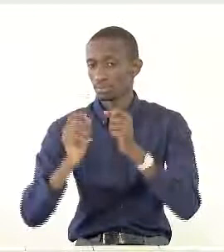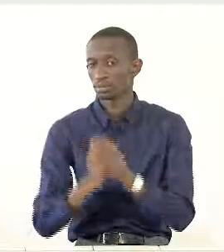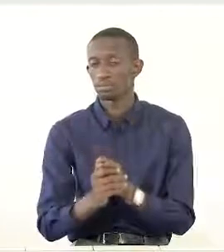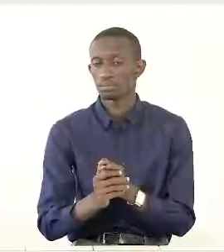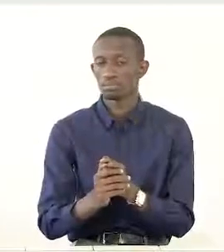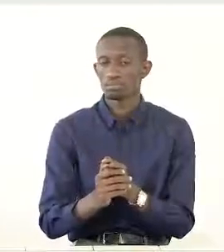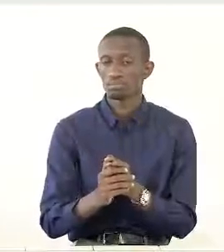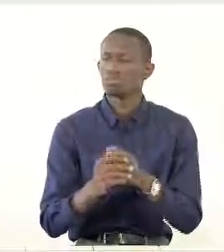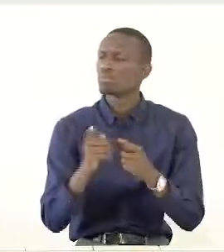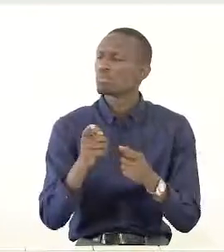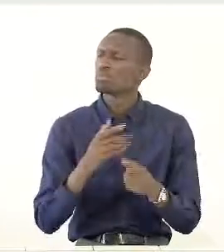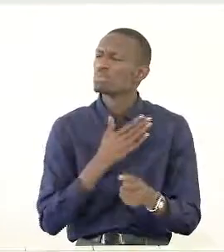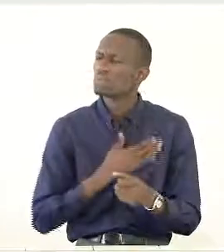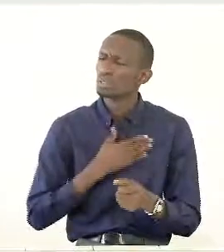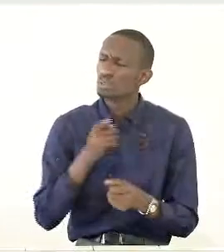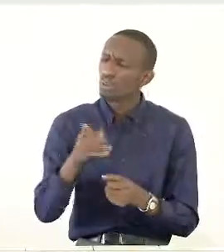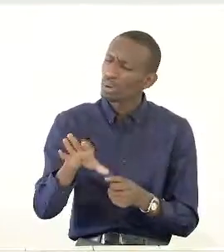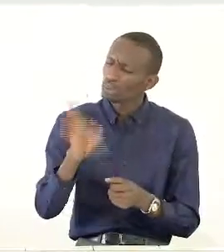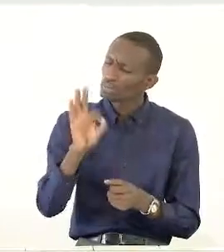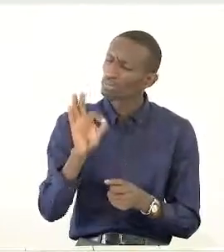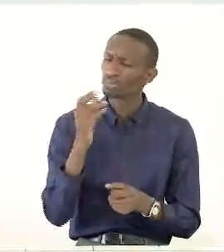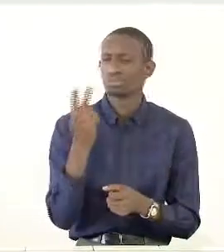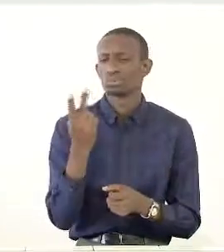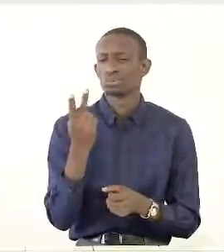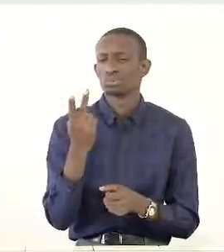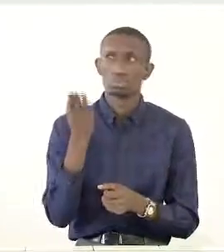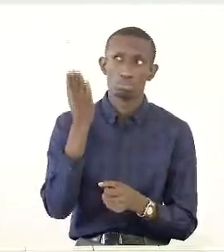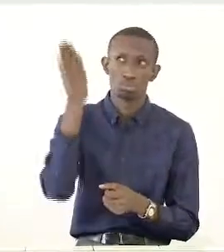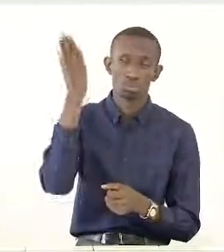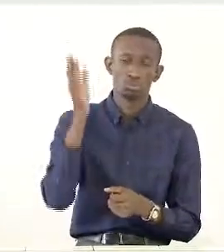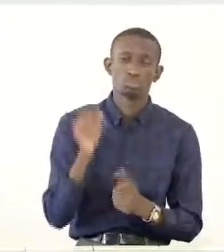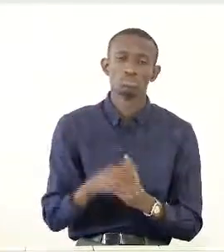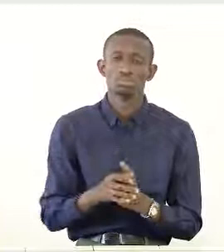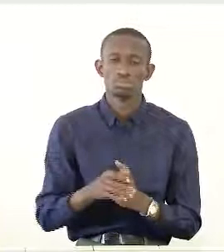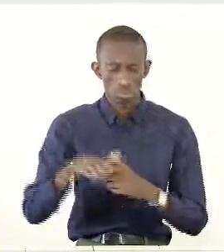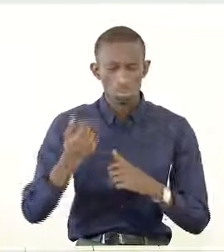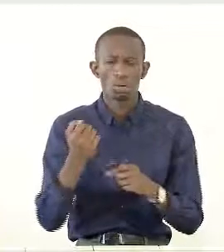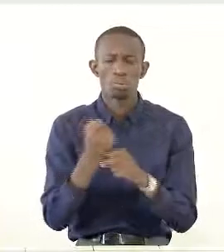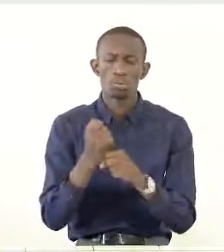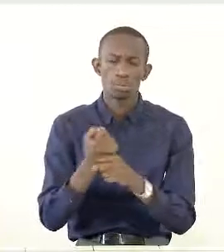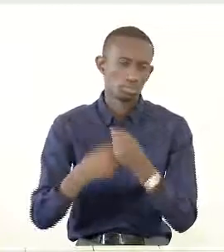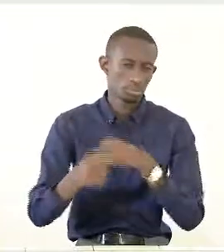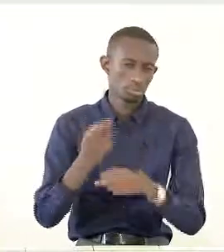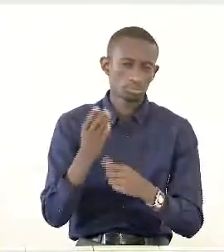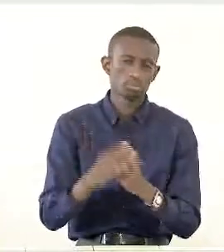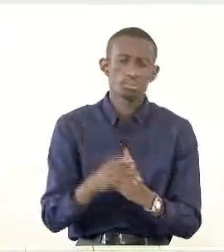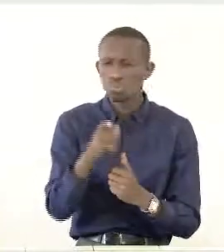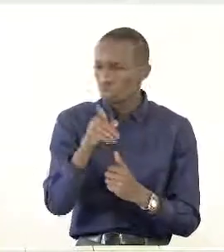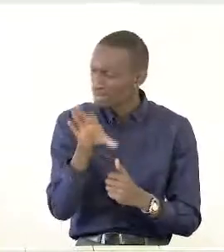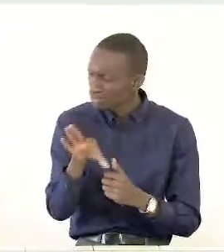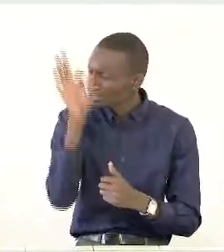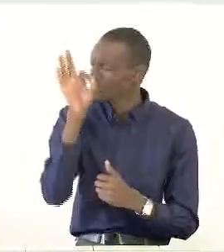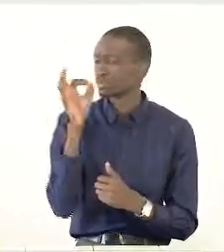Please choose 2 among those one, then evaluate them. You just choose